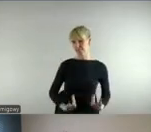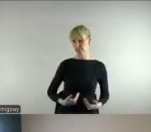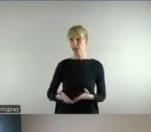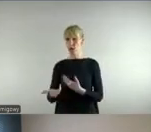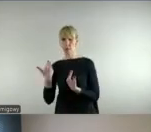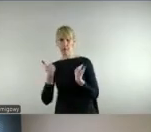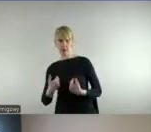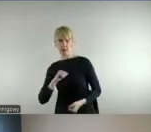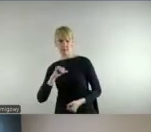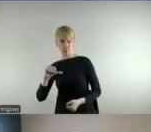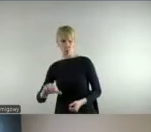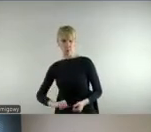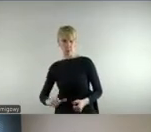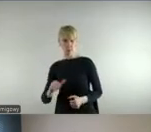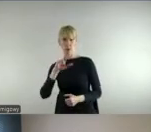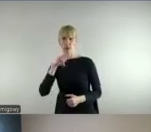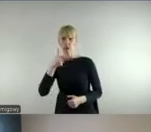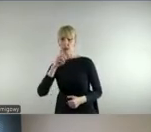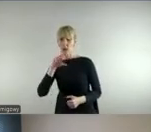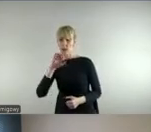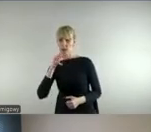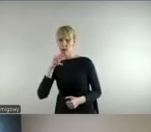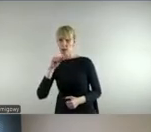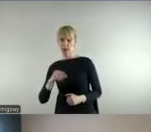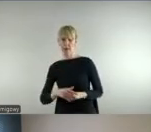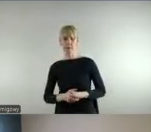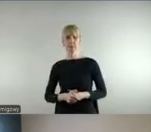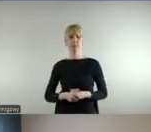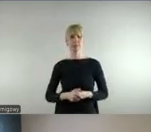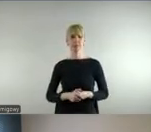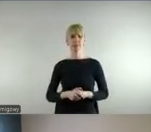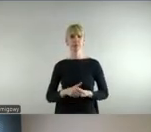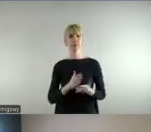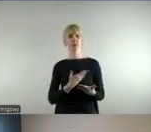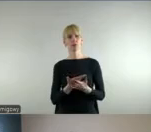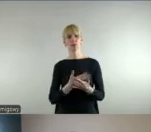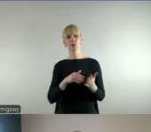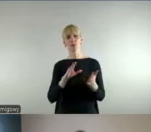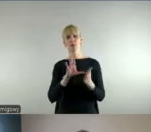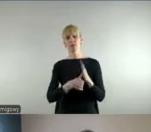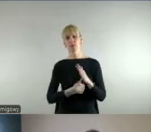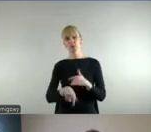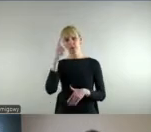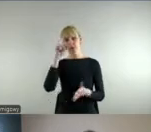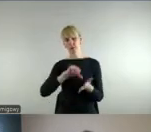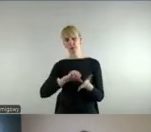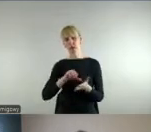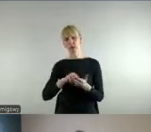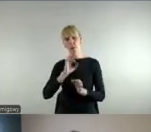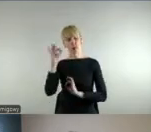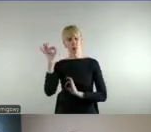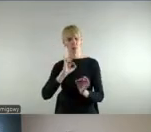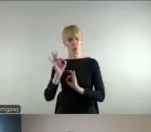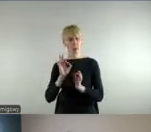Ringerike discussing self-preparedness in the city information center, where citizens can come with questions